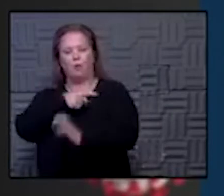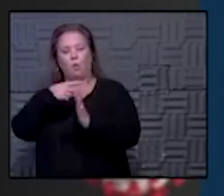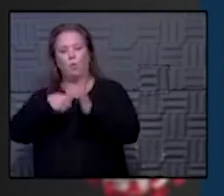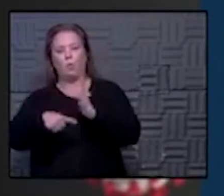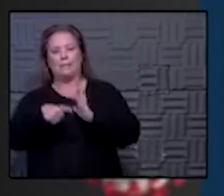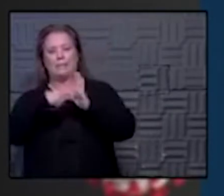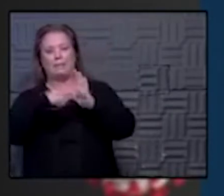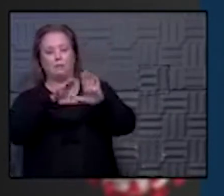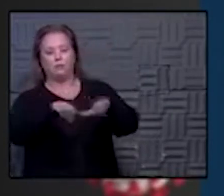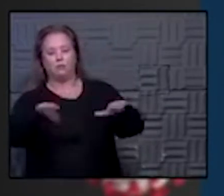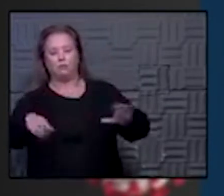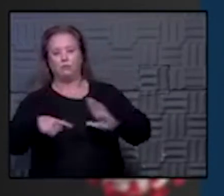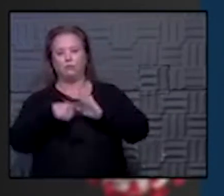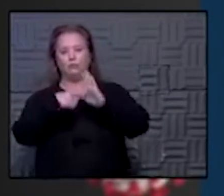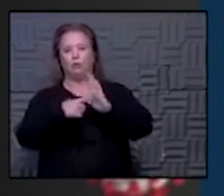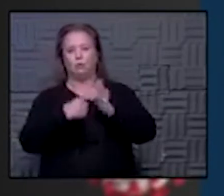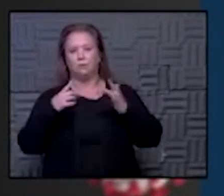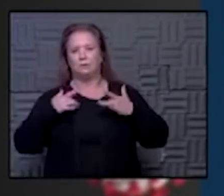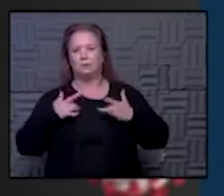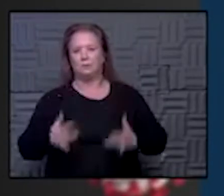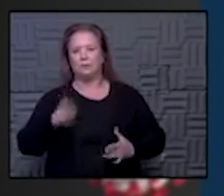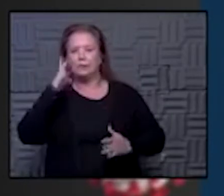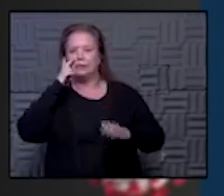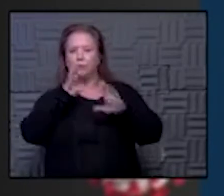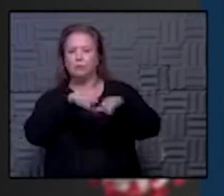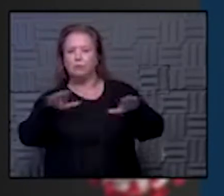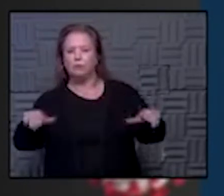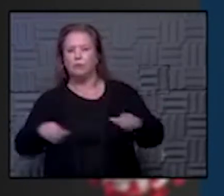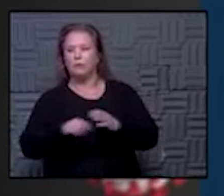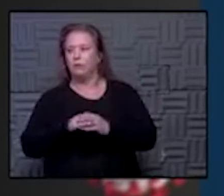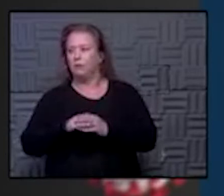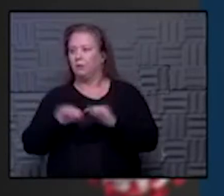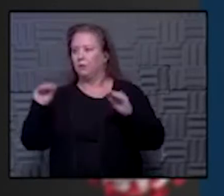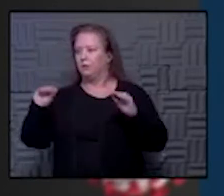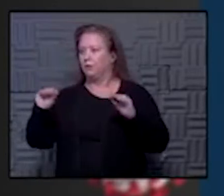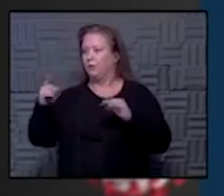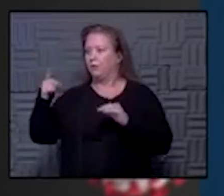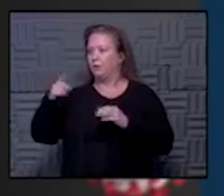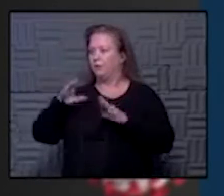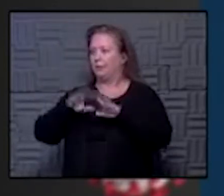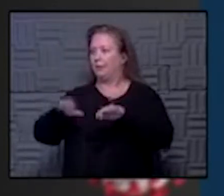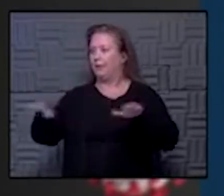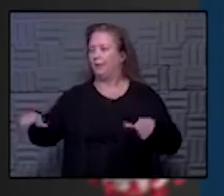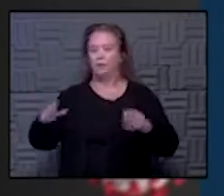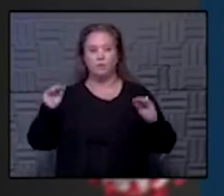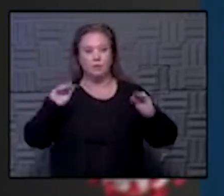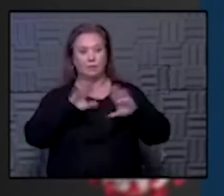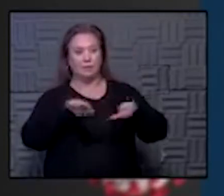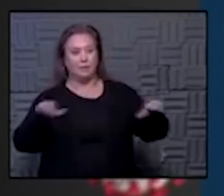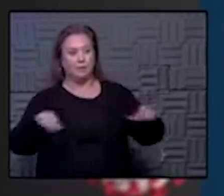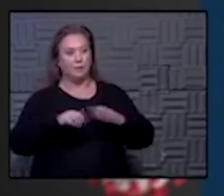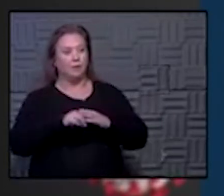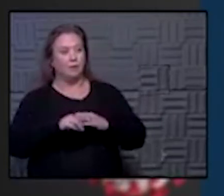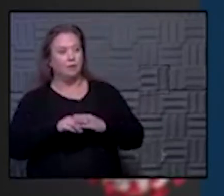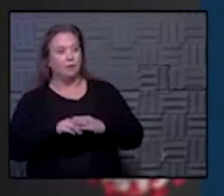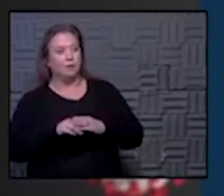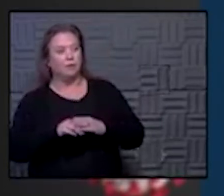that children present with most? I know nobody here is a pediatrician, but do you know?